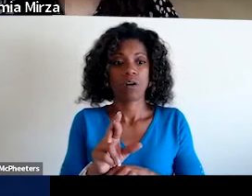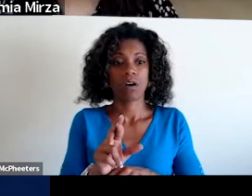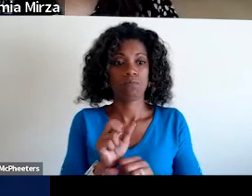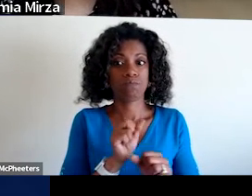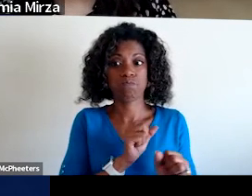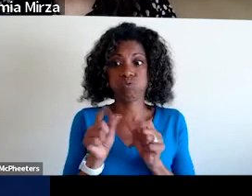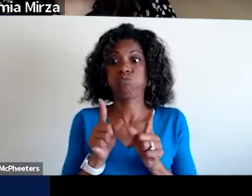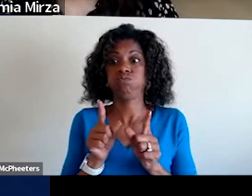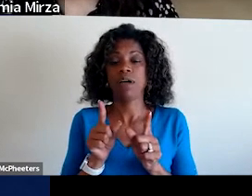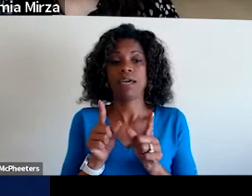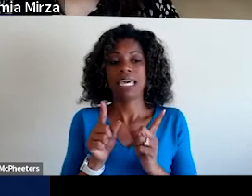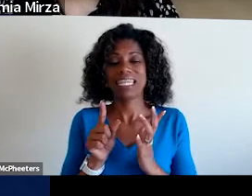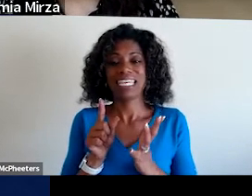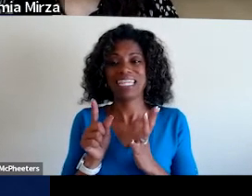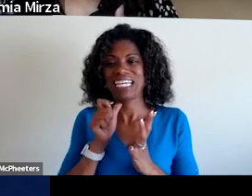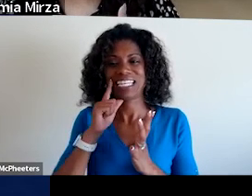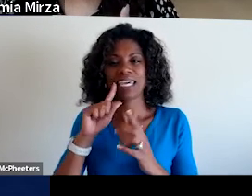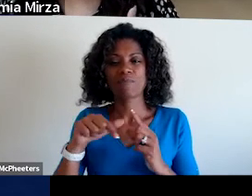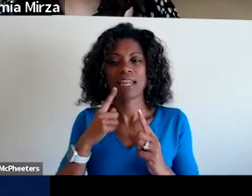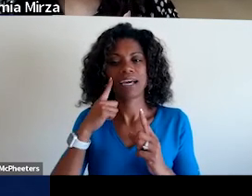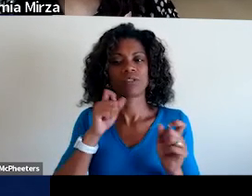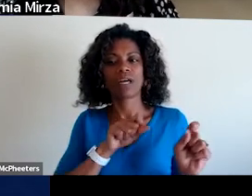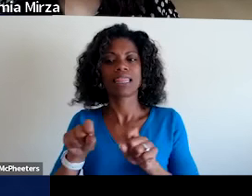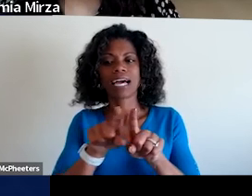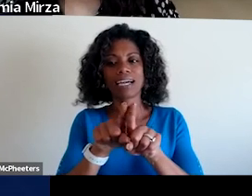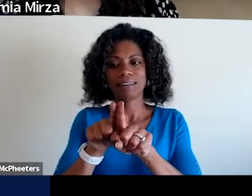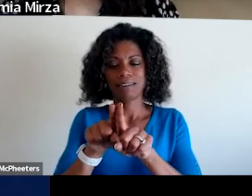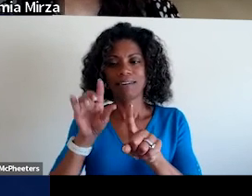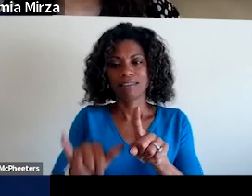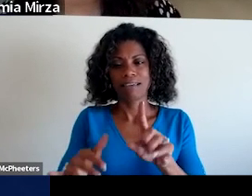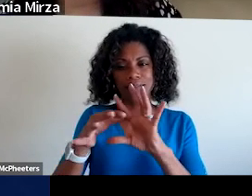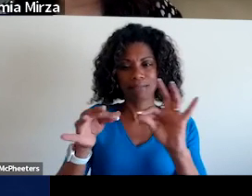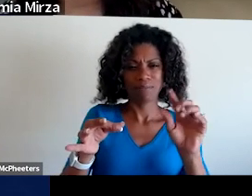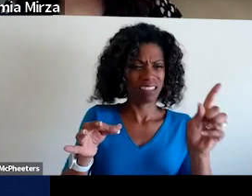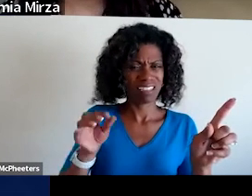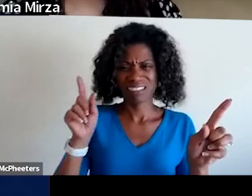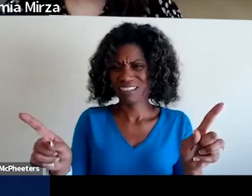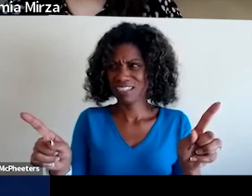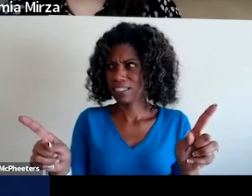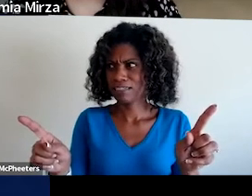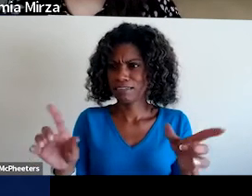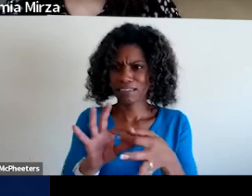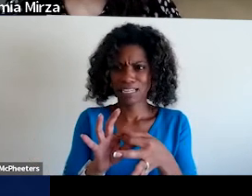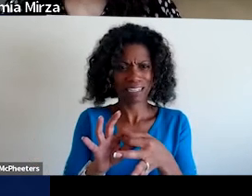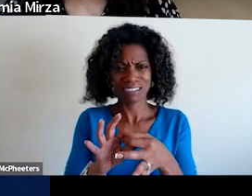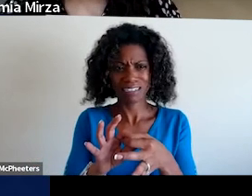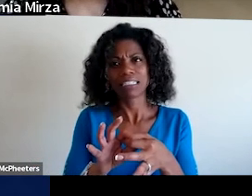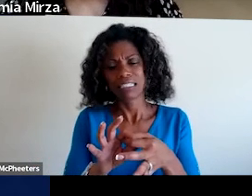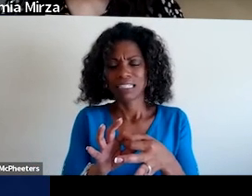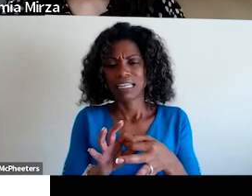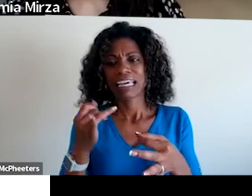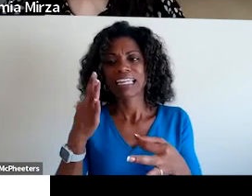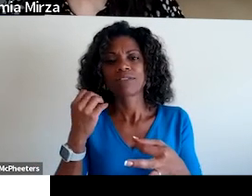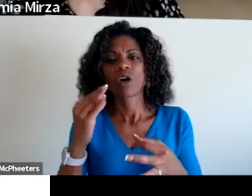my statement align. And so the conversation now is about, well, how do we evolve those statements and what does that look like?